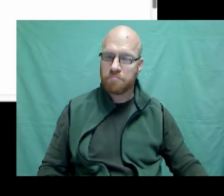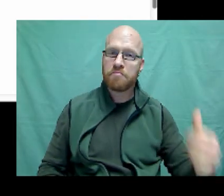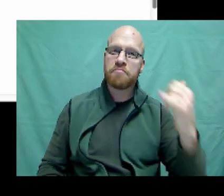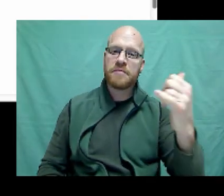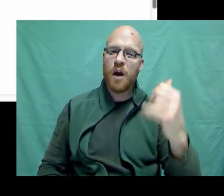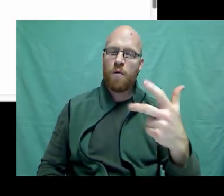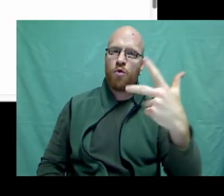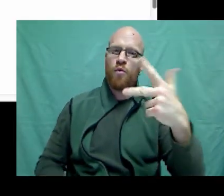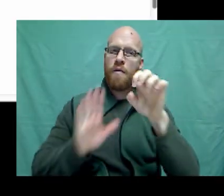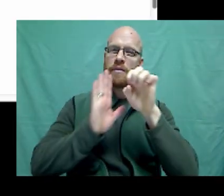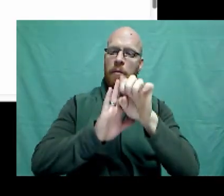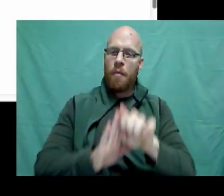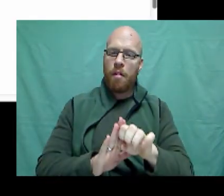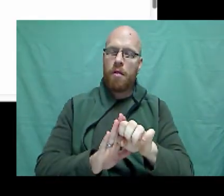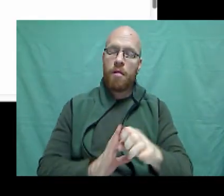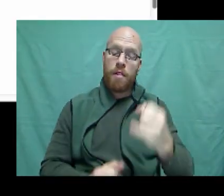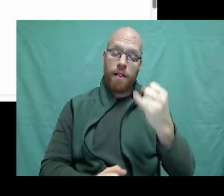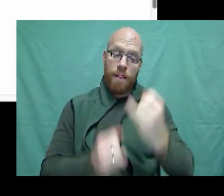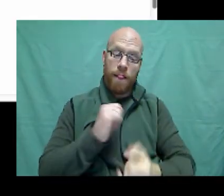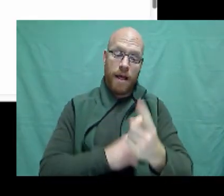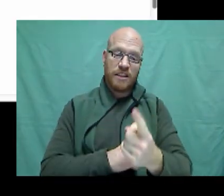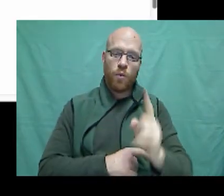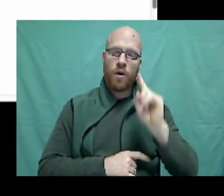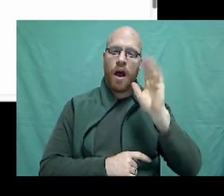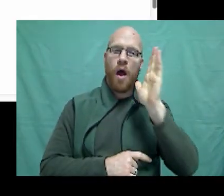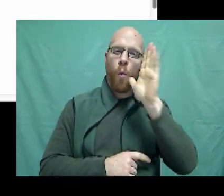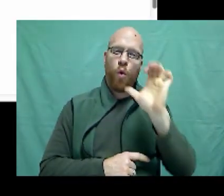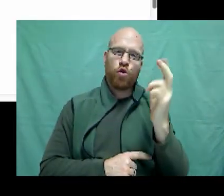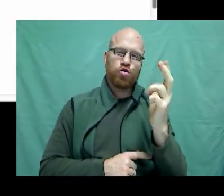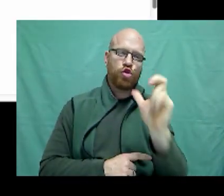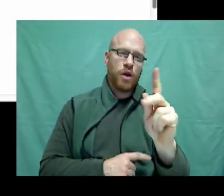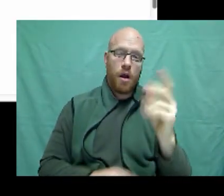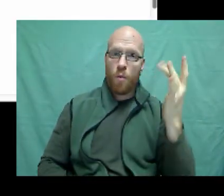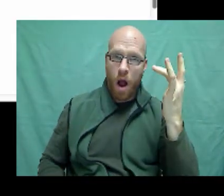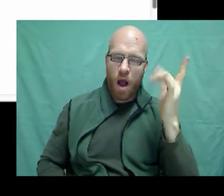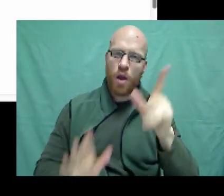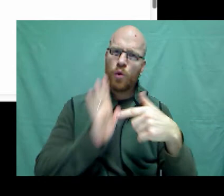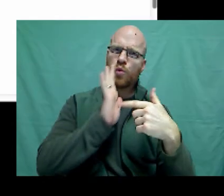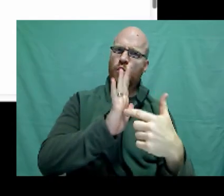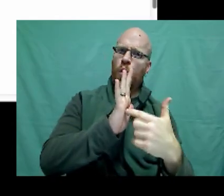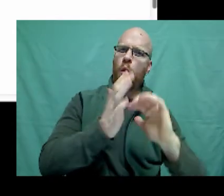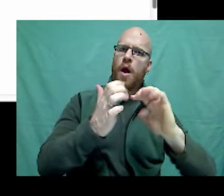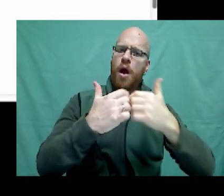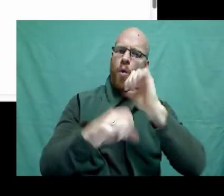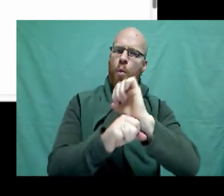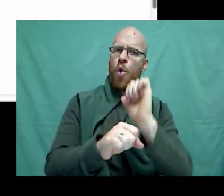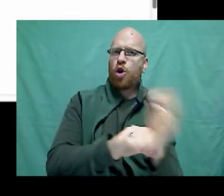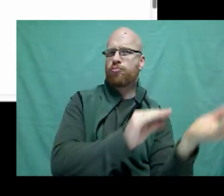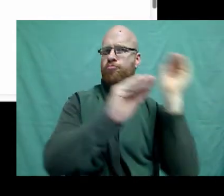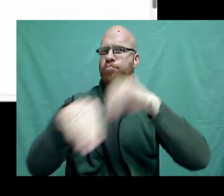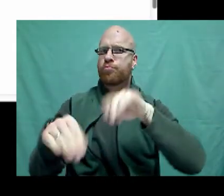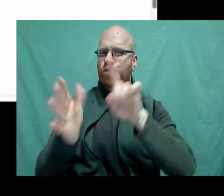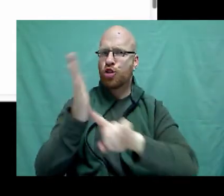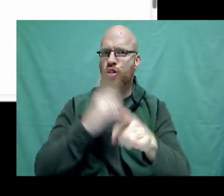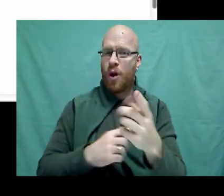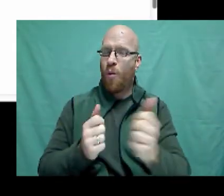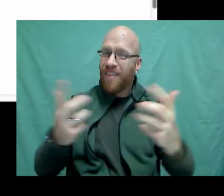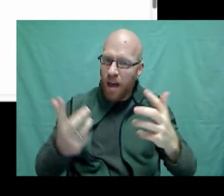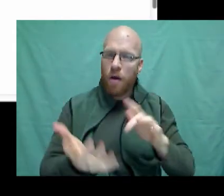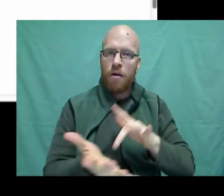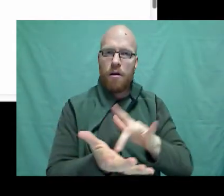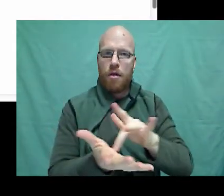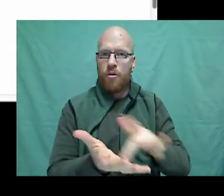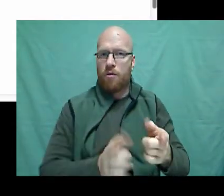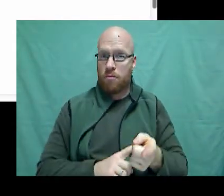Now you say I have 3 examples here. And the last one, I'm going to go through a complete check to show you how this works when you're putting in the check